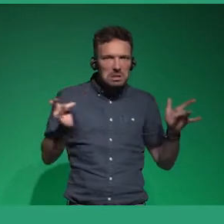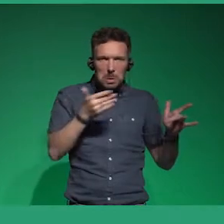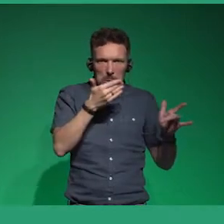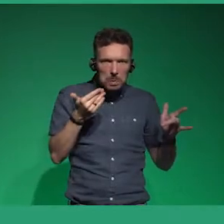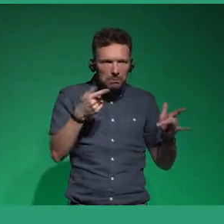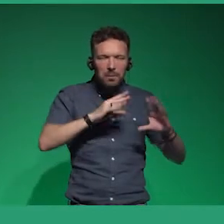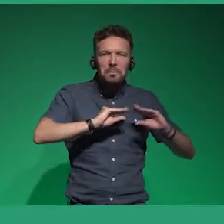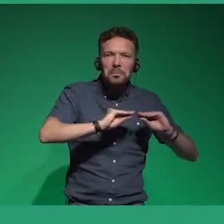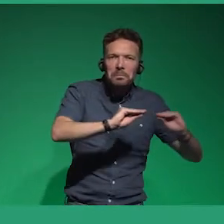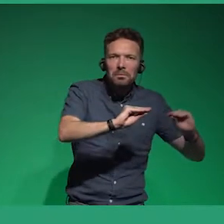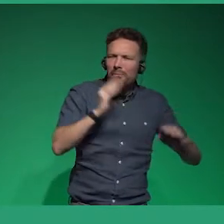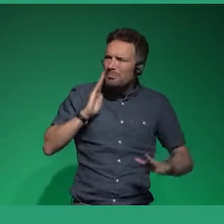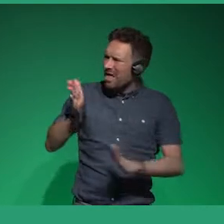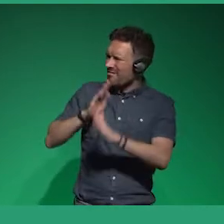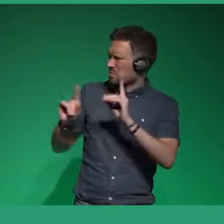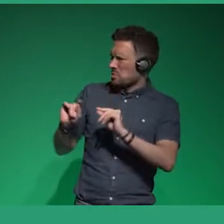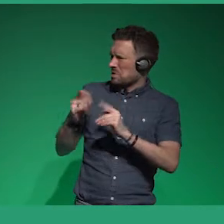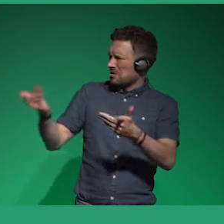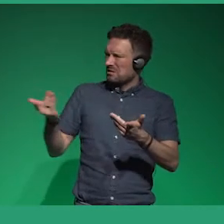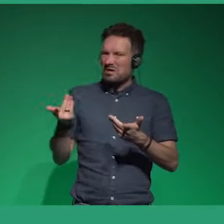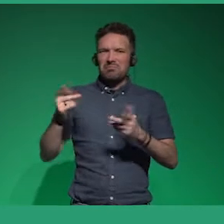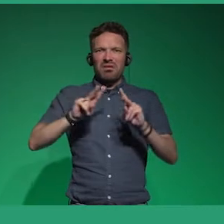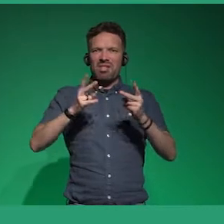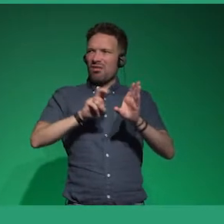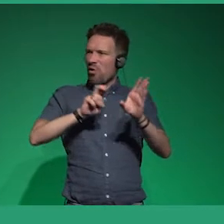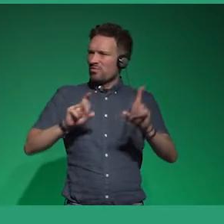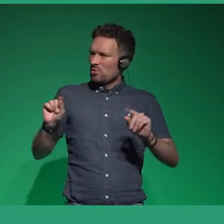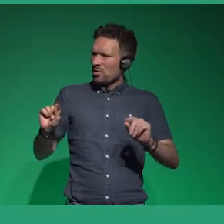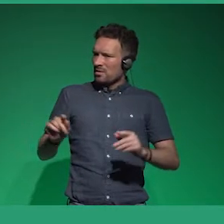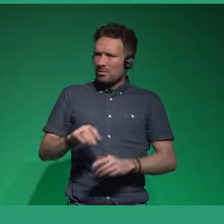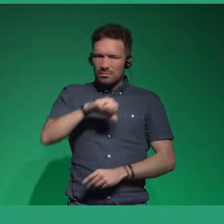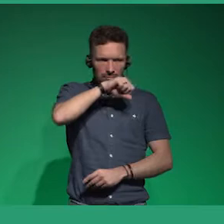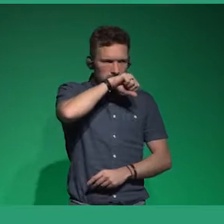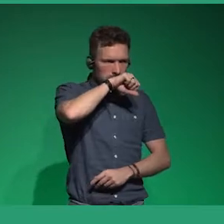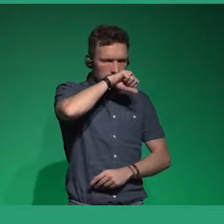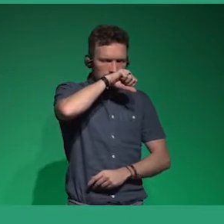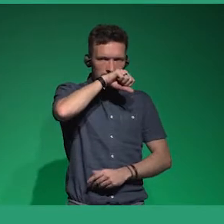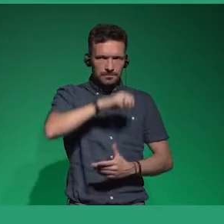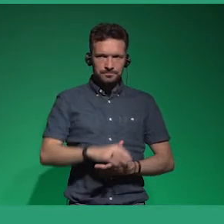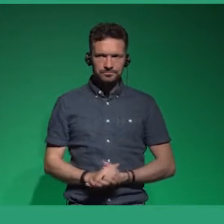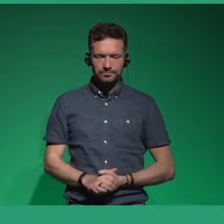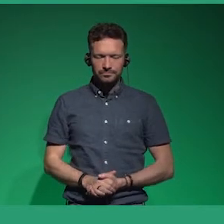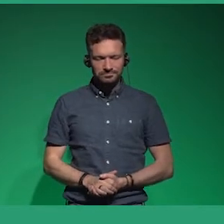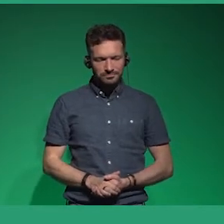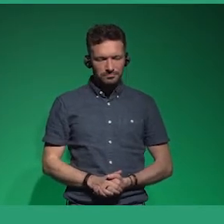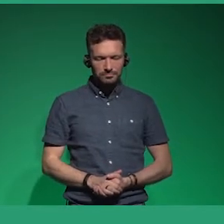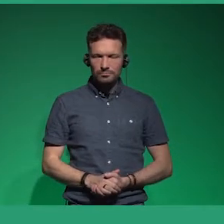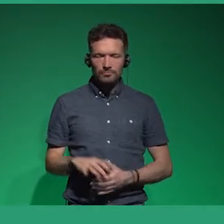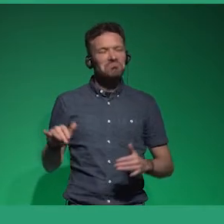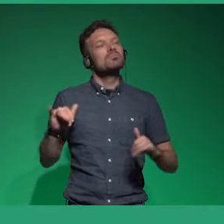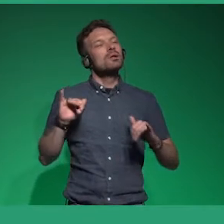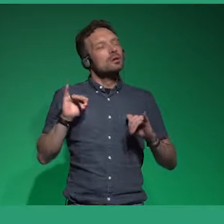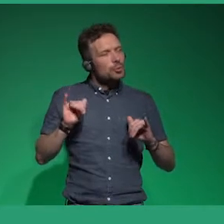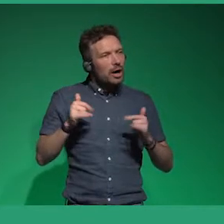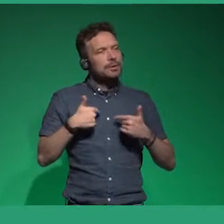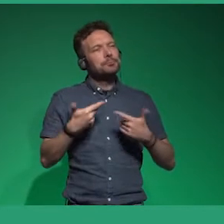We invite the technology is called a stick. Mm. So if you want internet, you have the stick. Like your phone